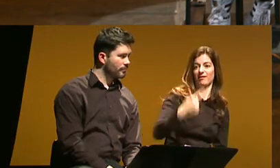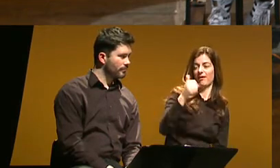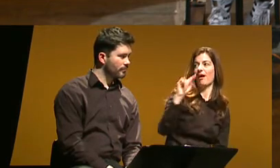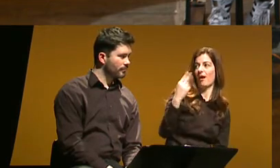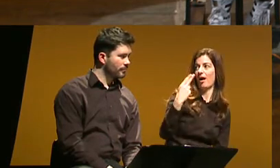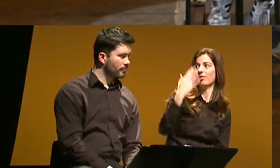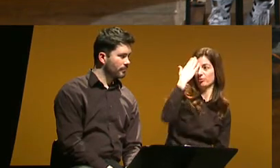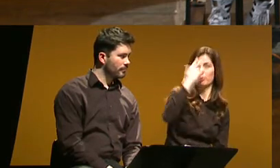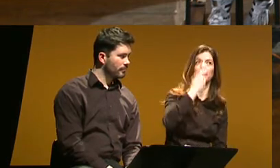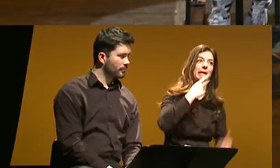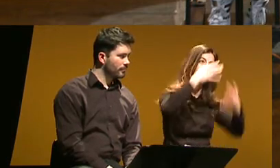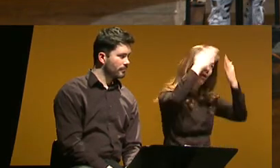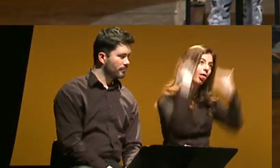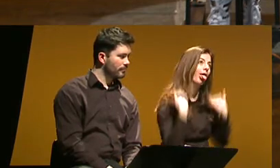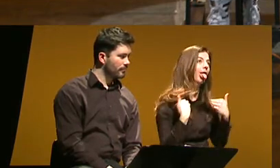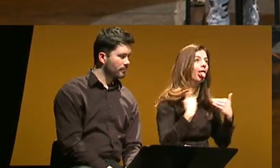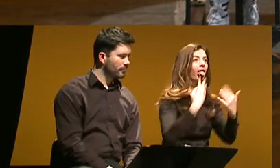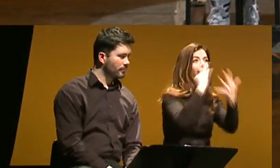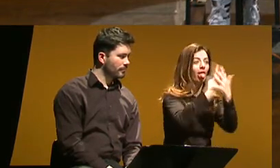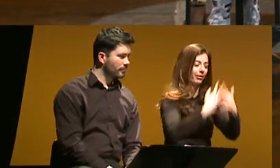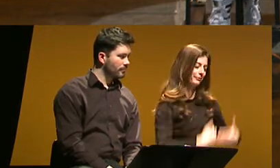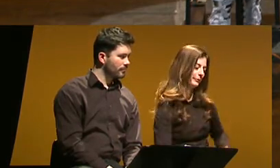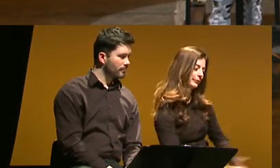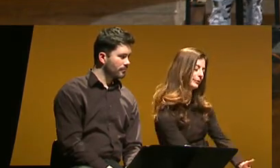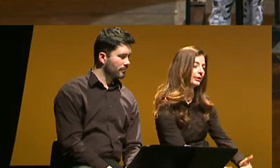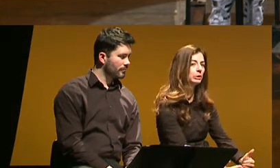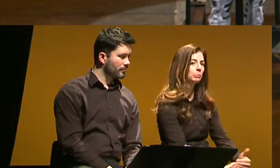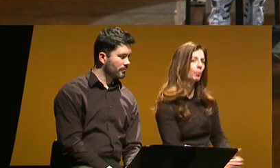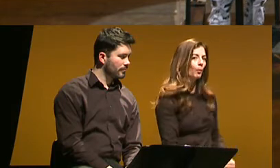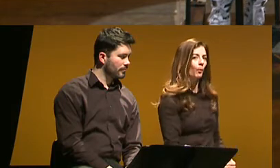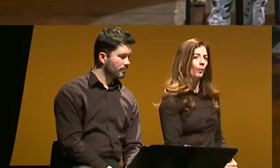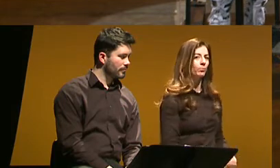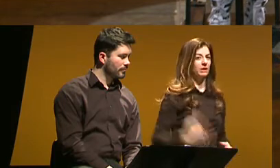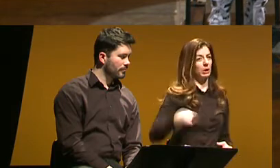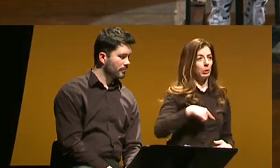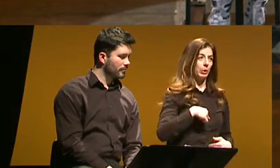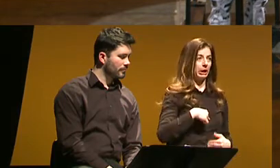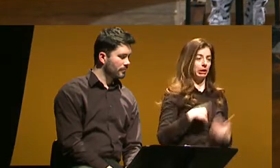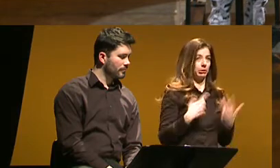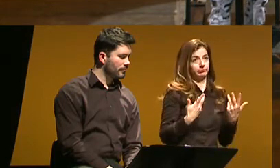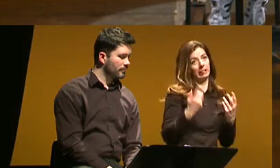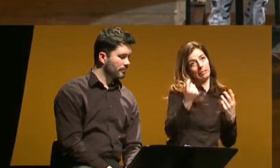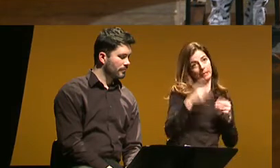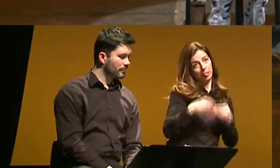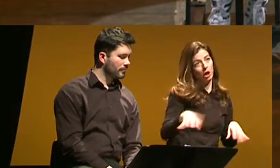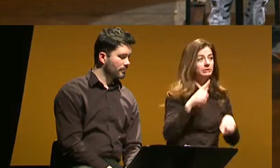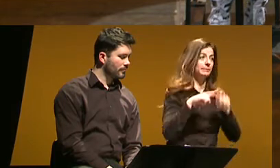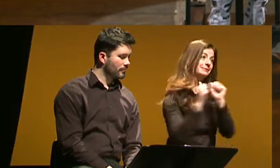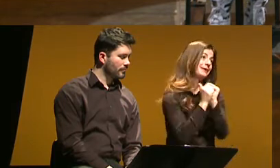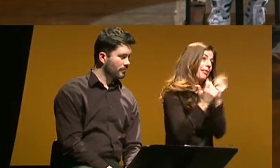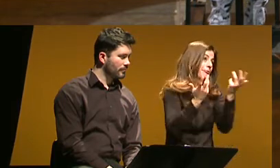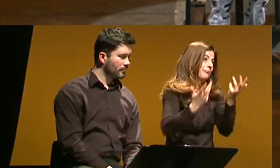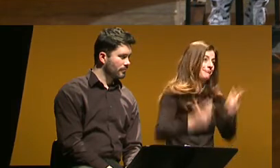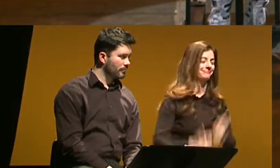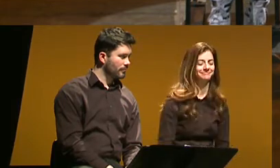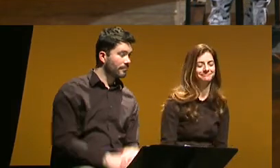hair, fishnet stockings, and short skirts. We're all kind of lost, but at least we're lost together.